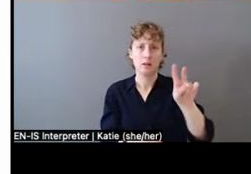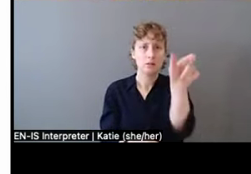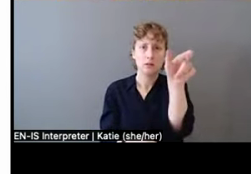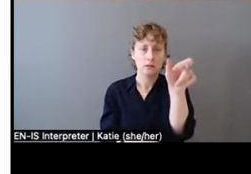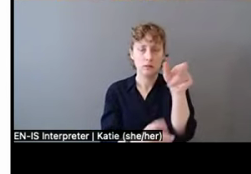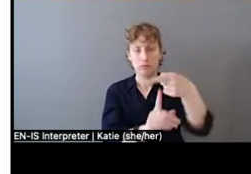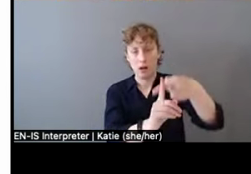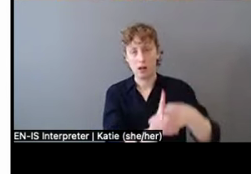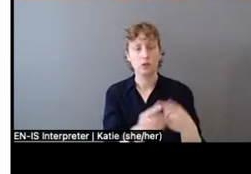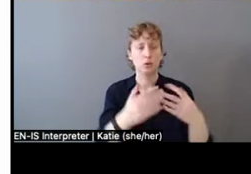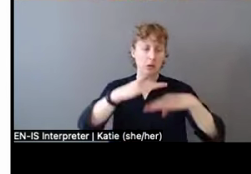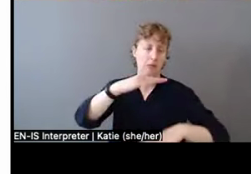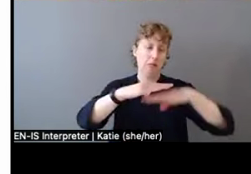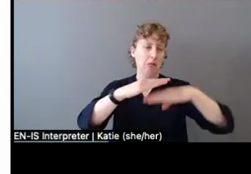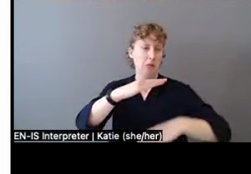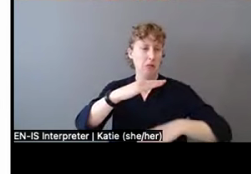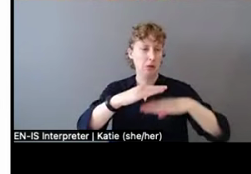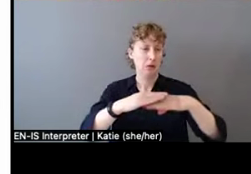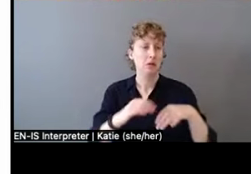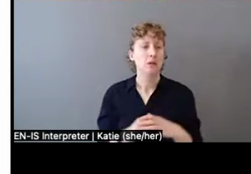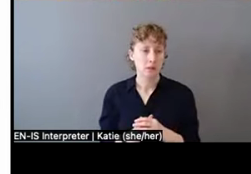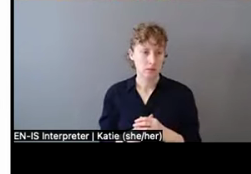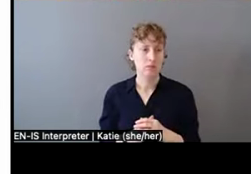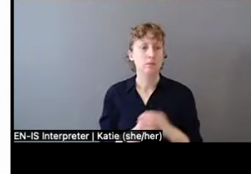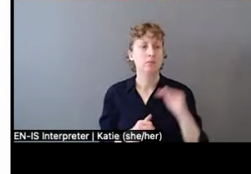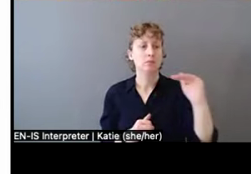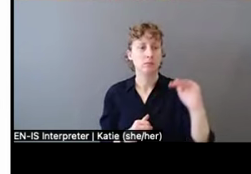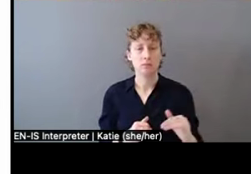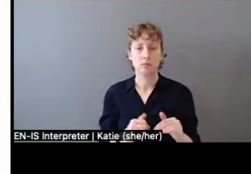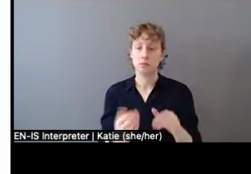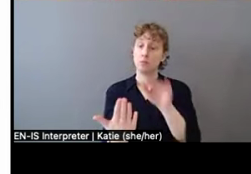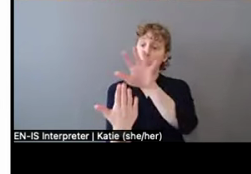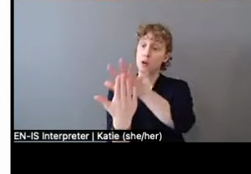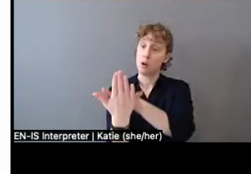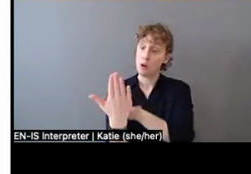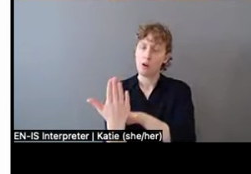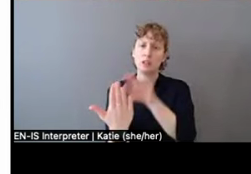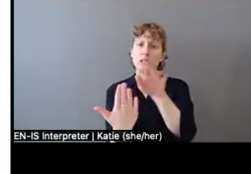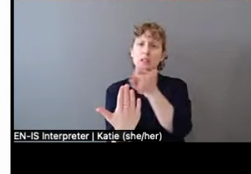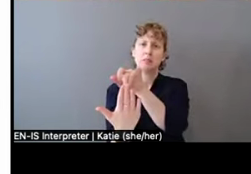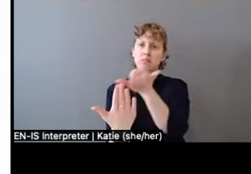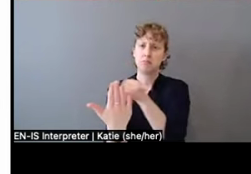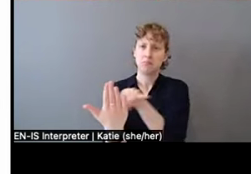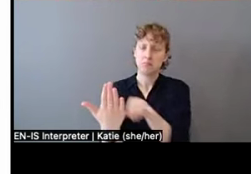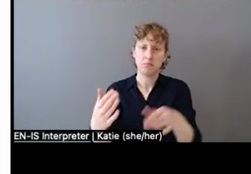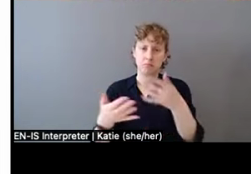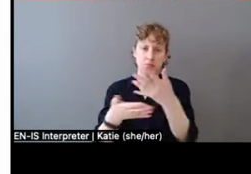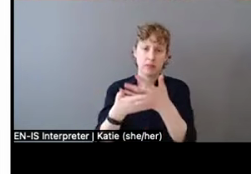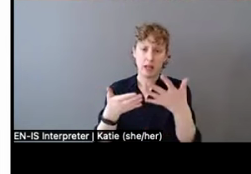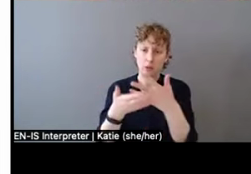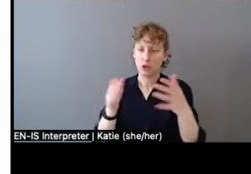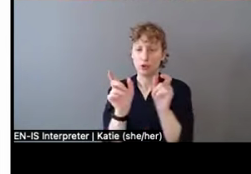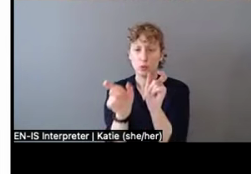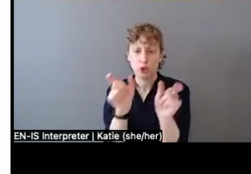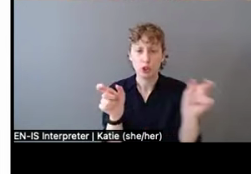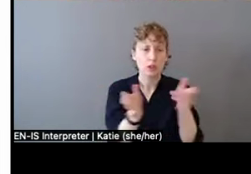budget is easy to understand and has a consistent language across the entire application. Only include eligible expenses. In the funding manual, you'll